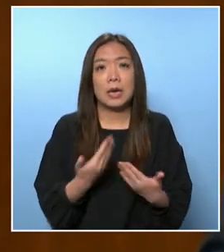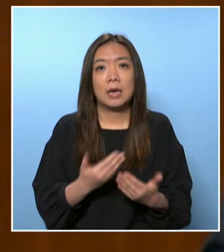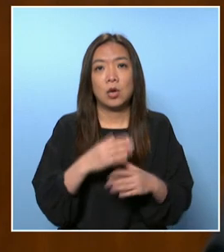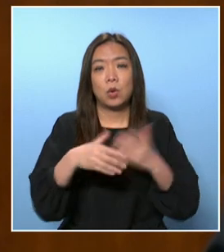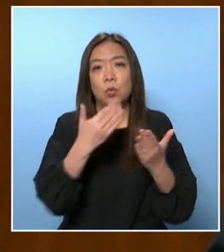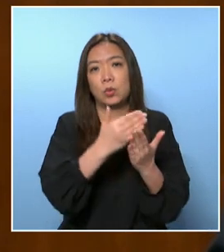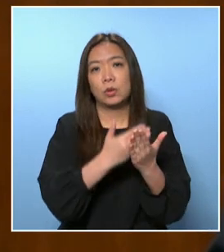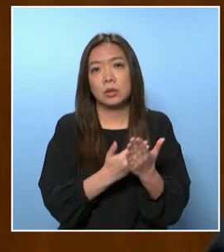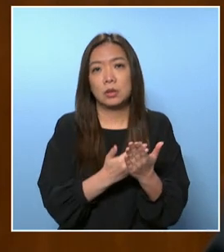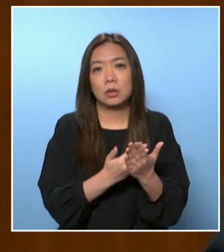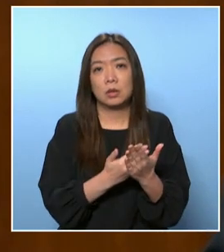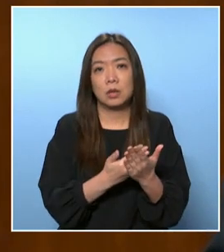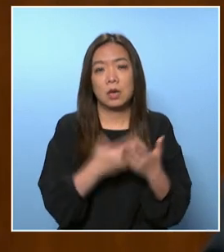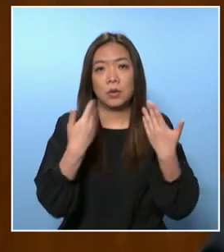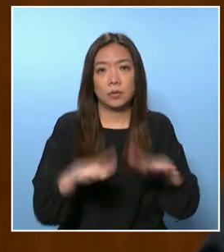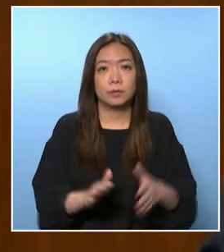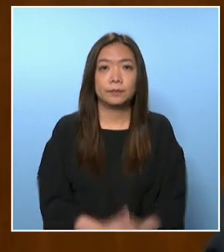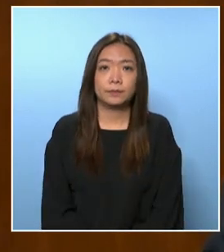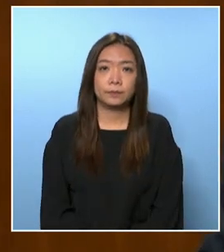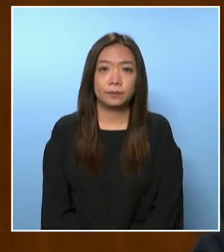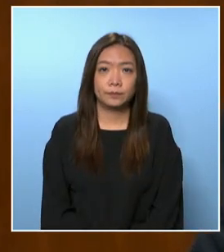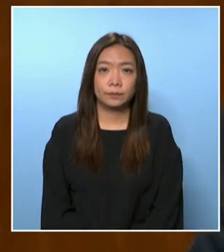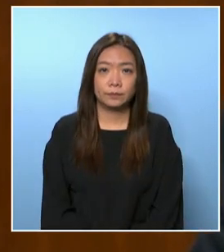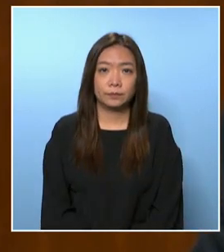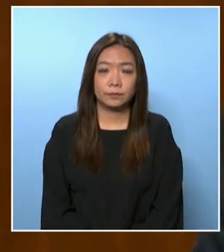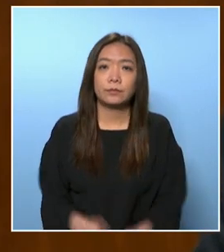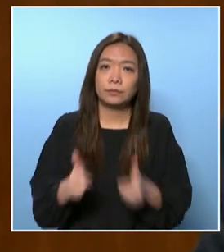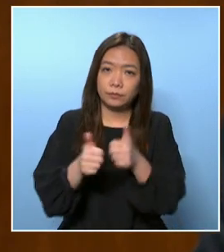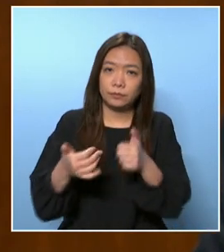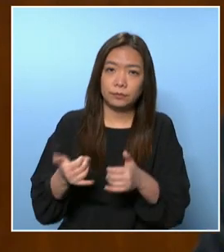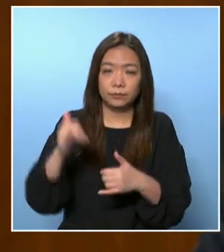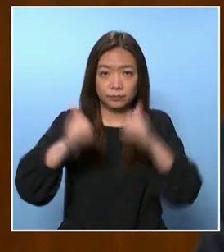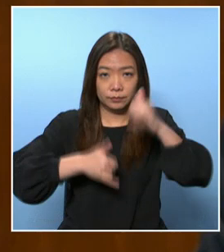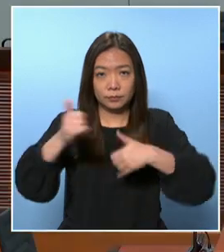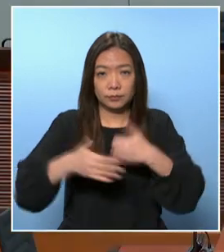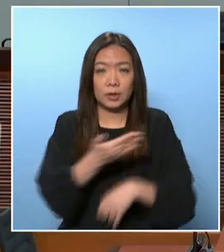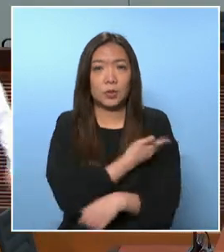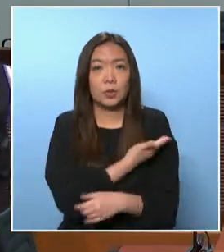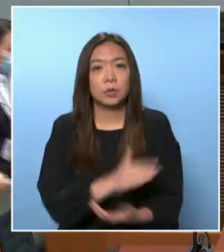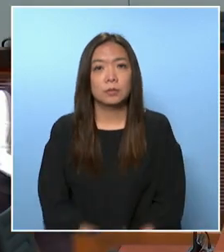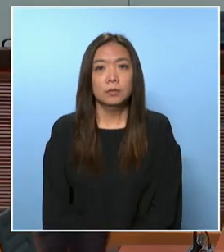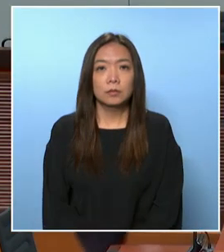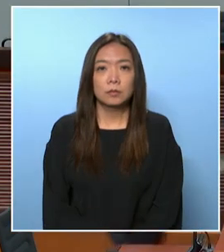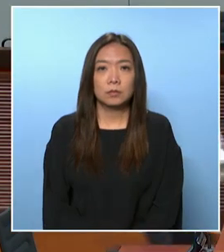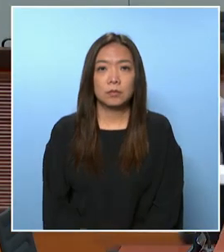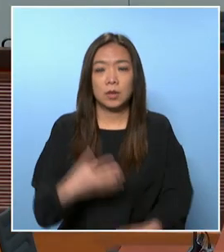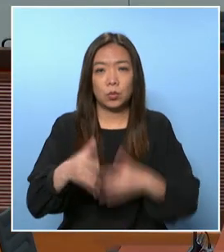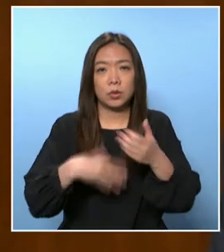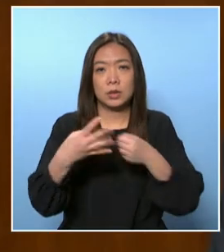time a little bit, and I think we can leave this item at that. Thank you very much for